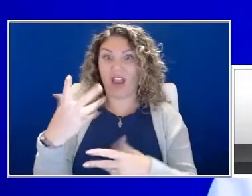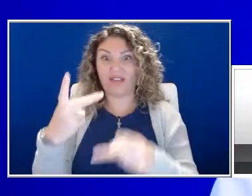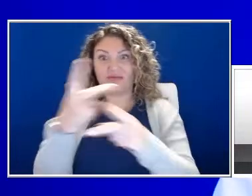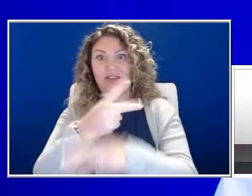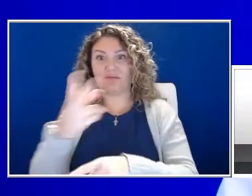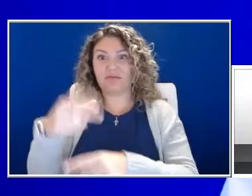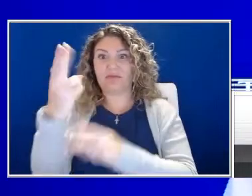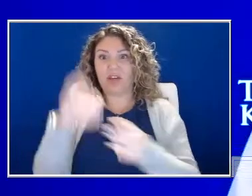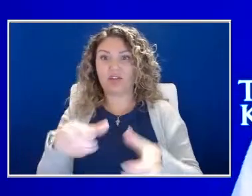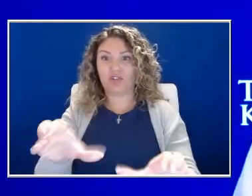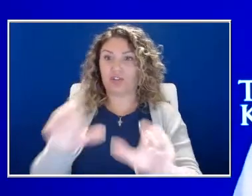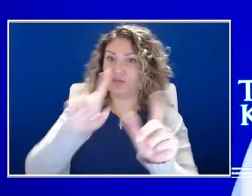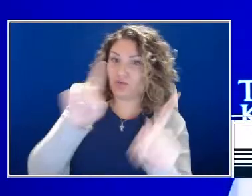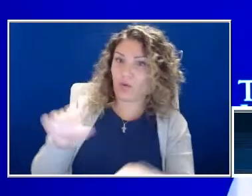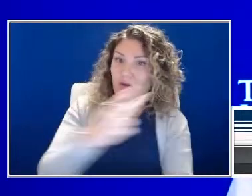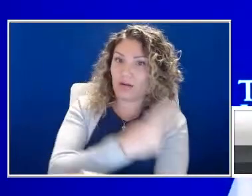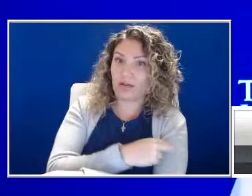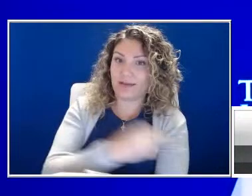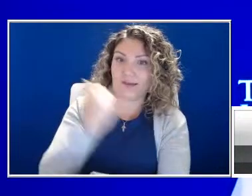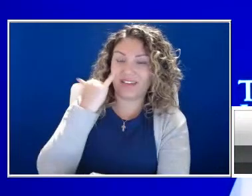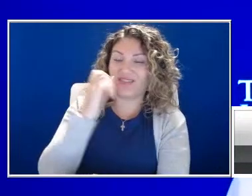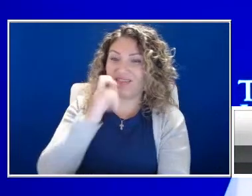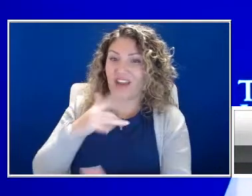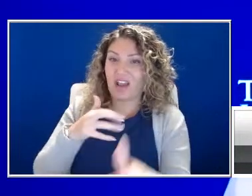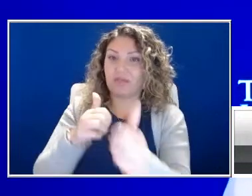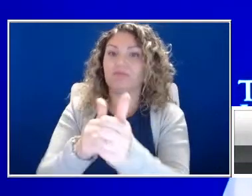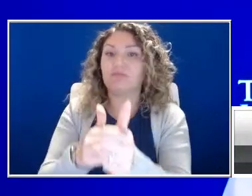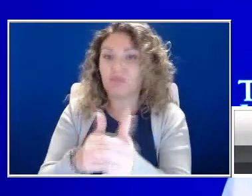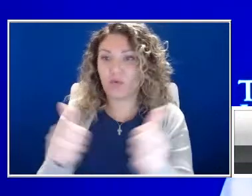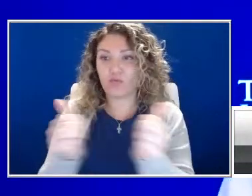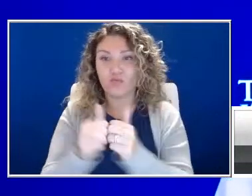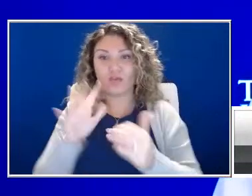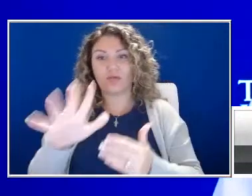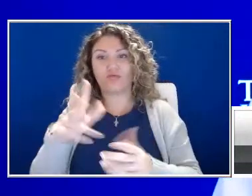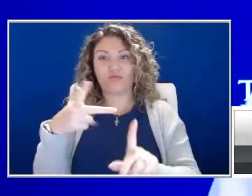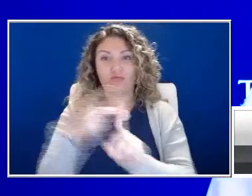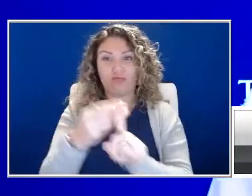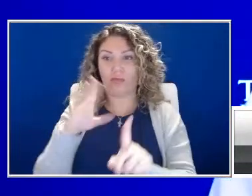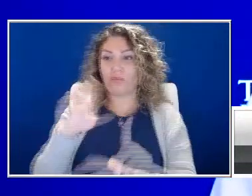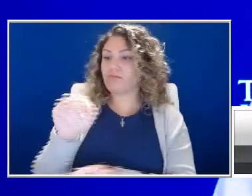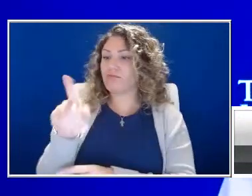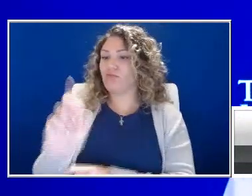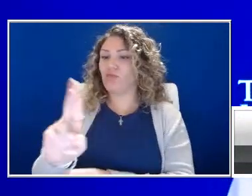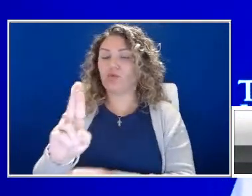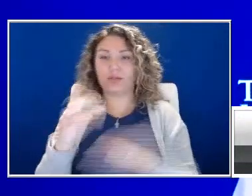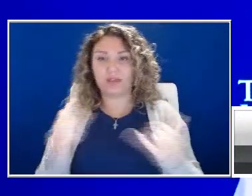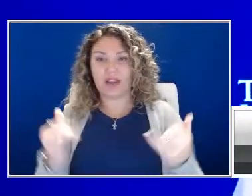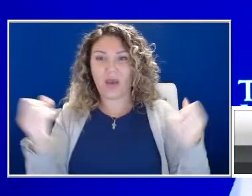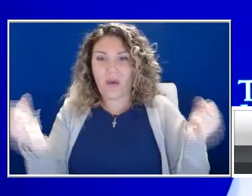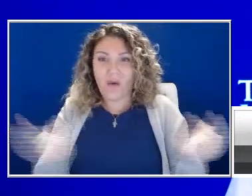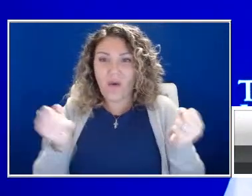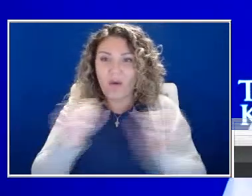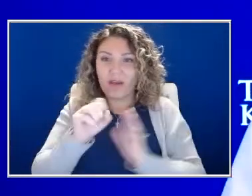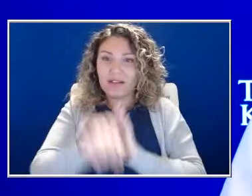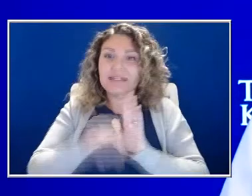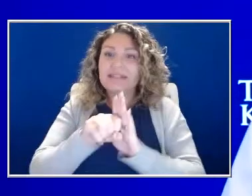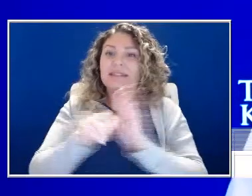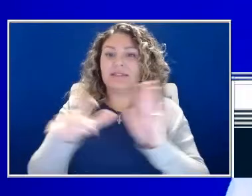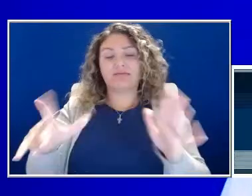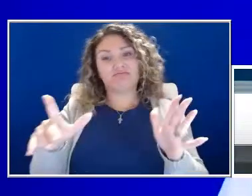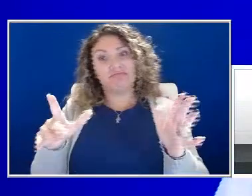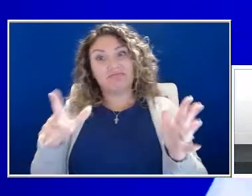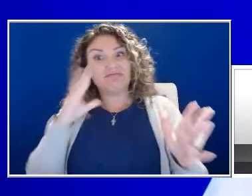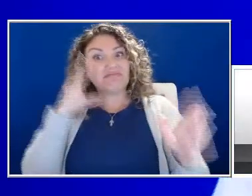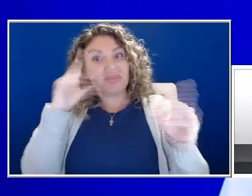going to the hospital if you are not up to date with your booster. And so as we're moving into the cooler season, we have to expect some sort of COVID